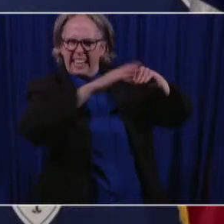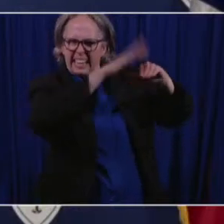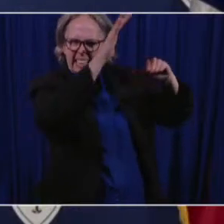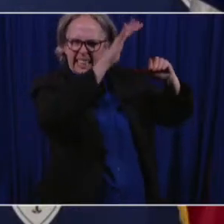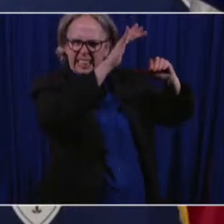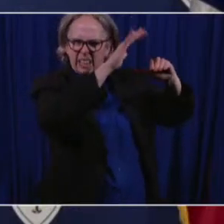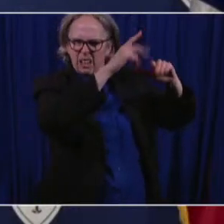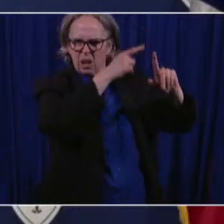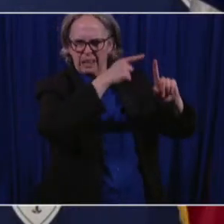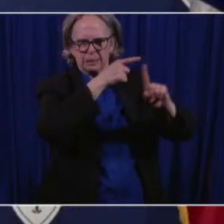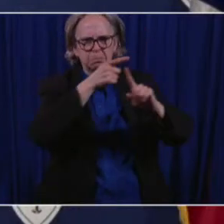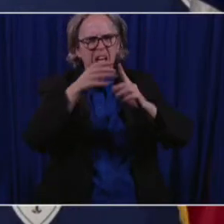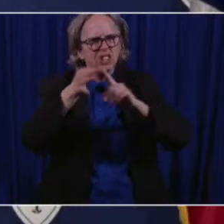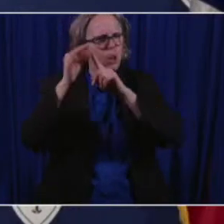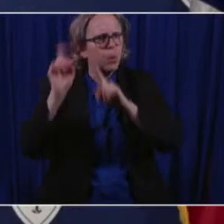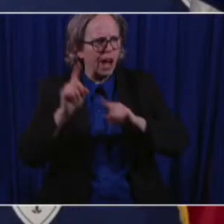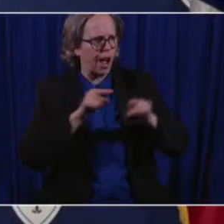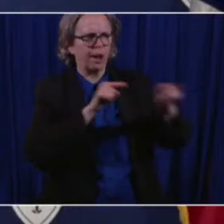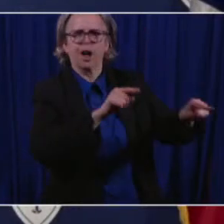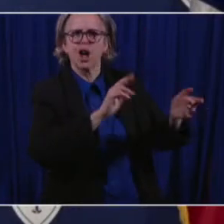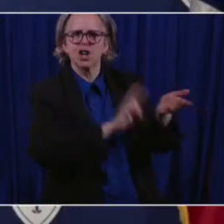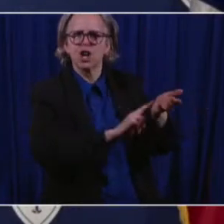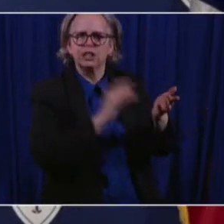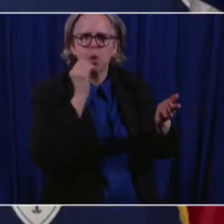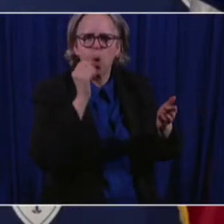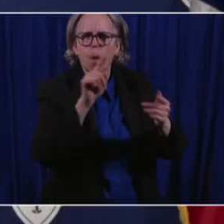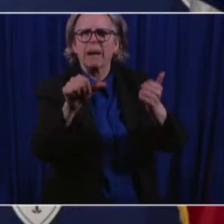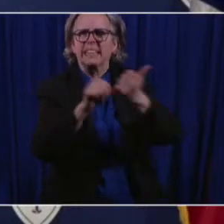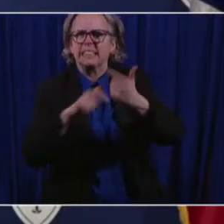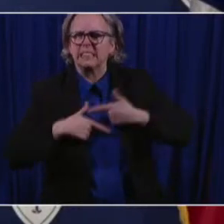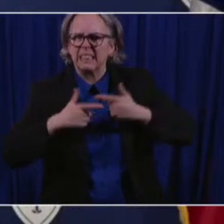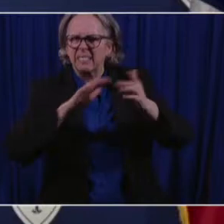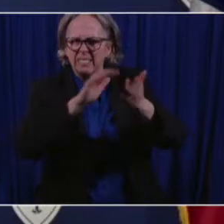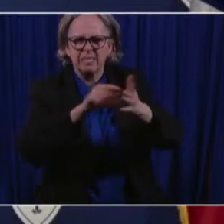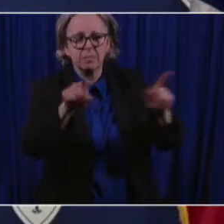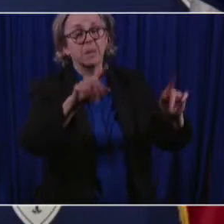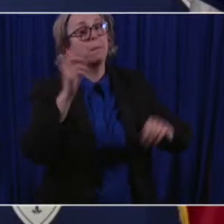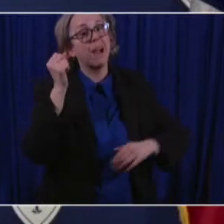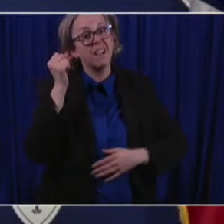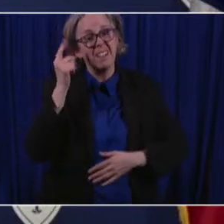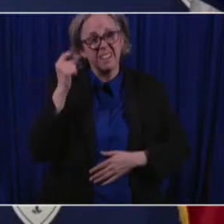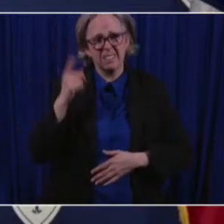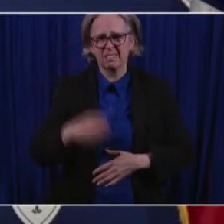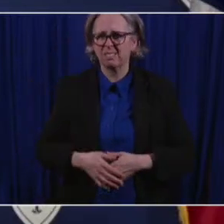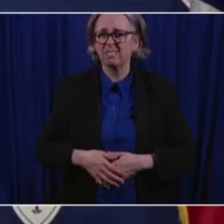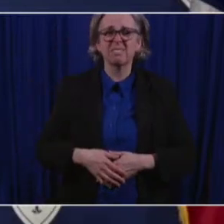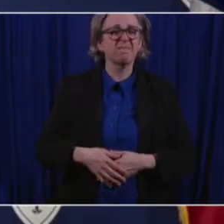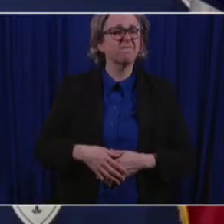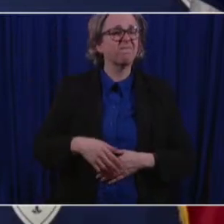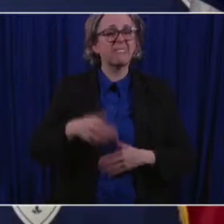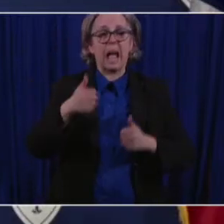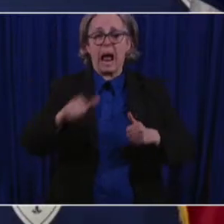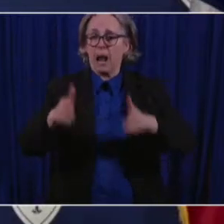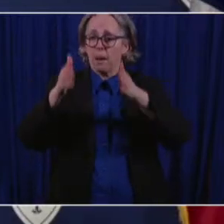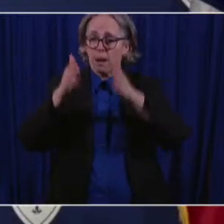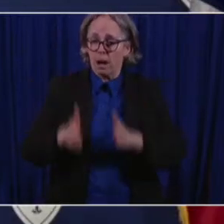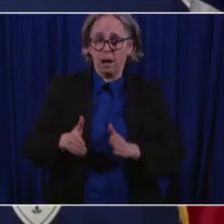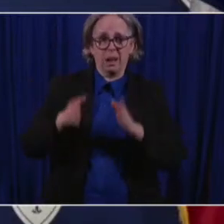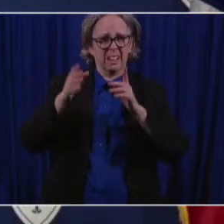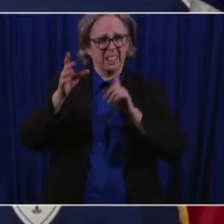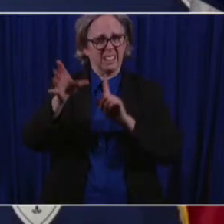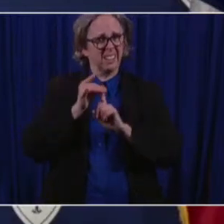But the reality is that anybody can get it. We just heard about